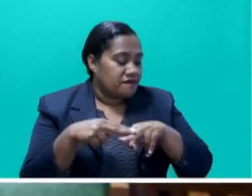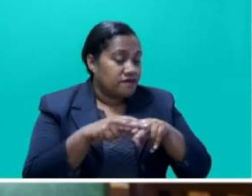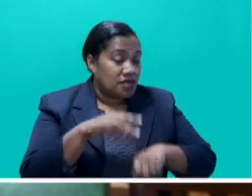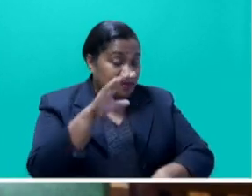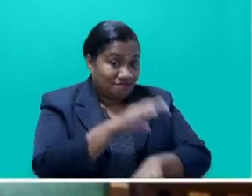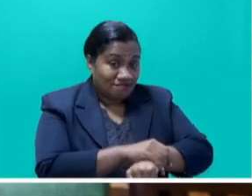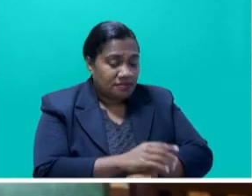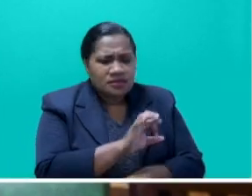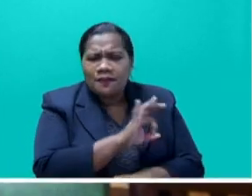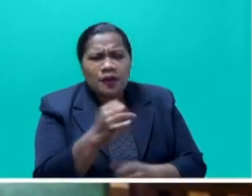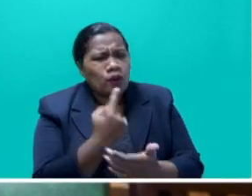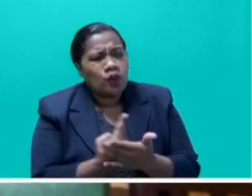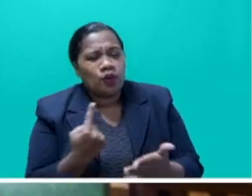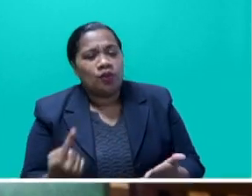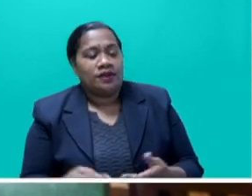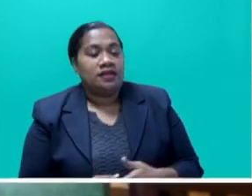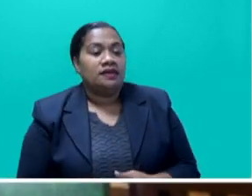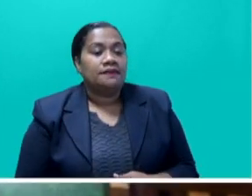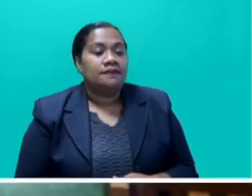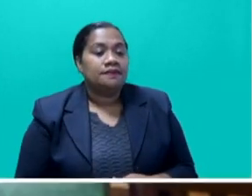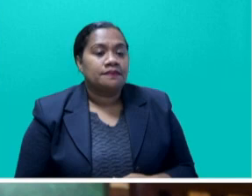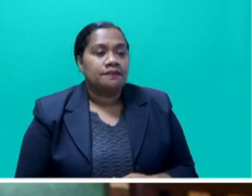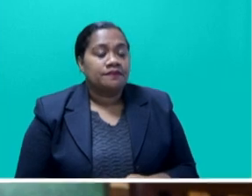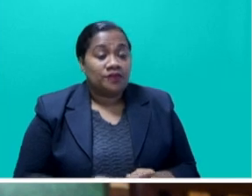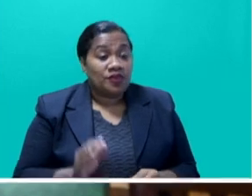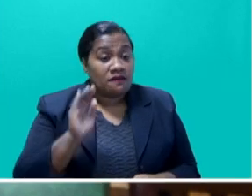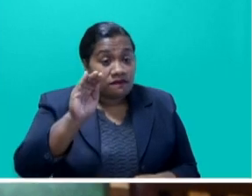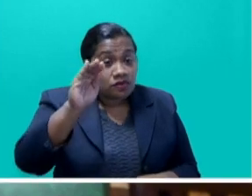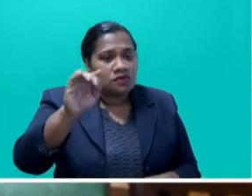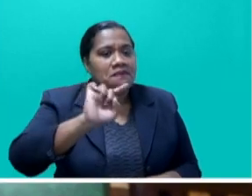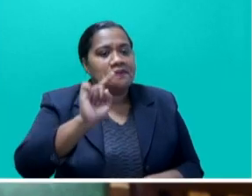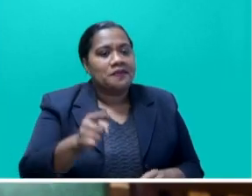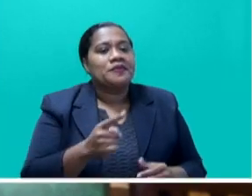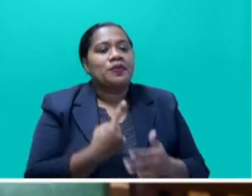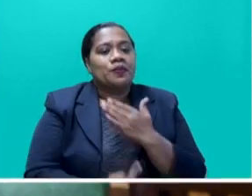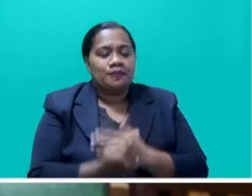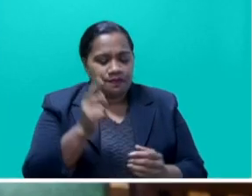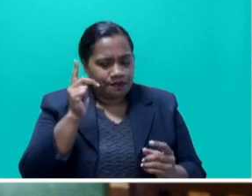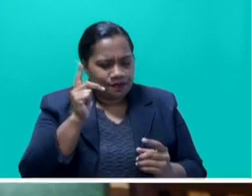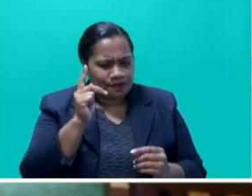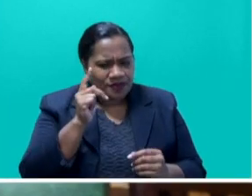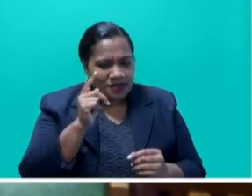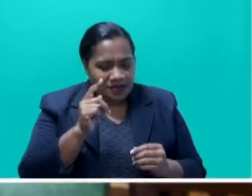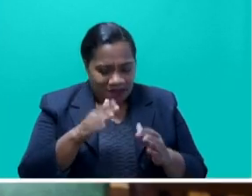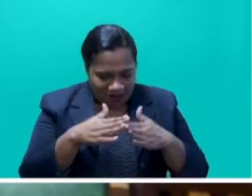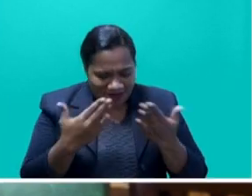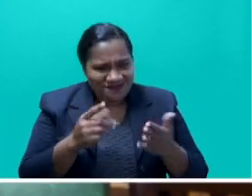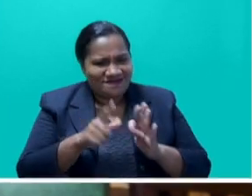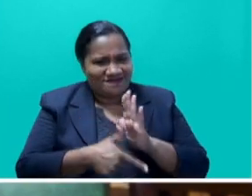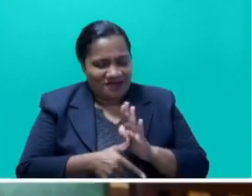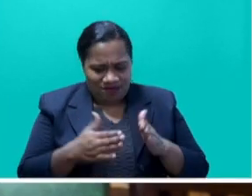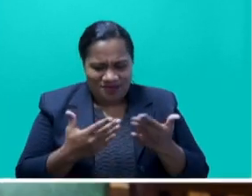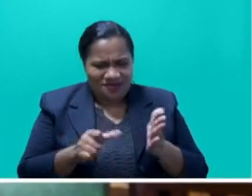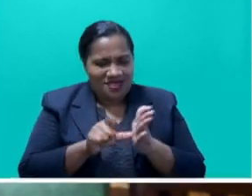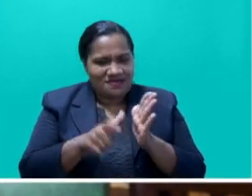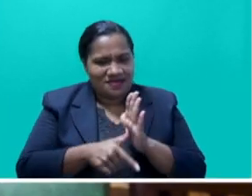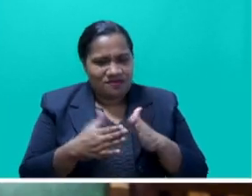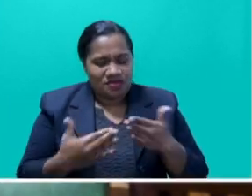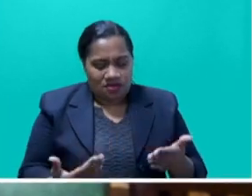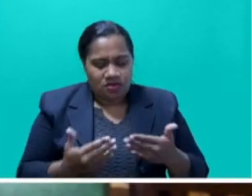only into the future, but particularly during the current crisis that we are going through, Mr. Speaker, sir.